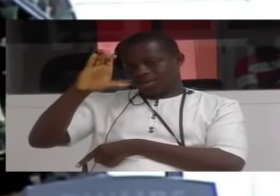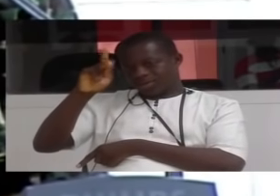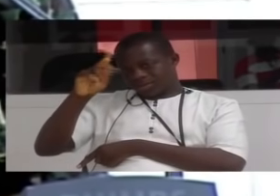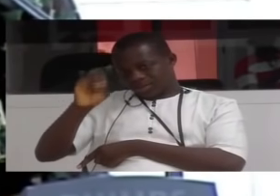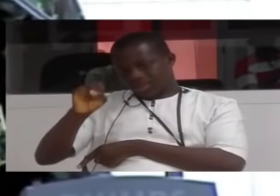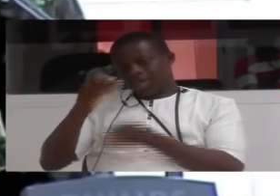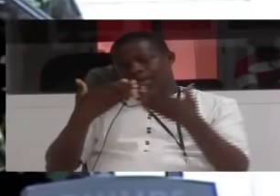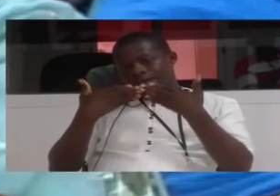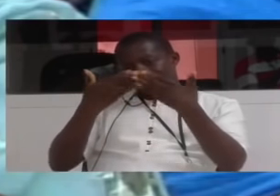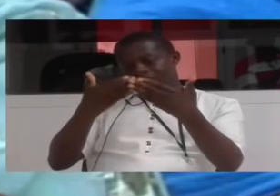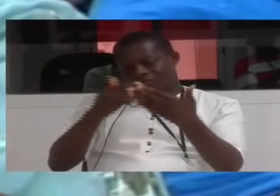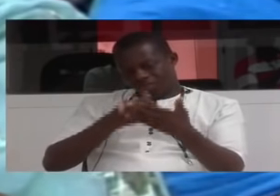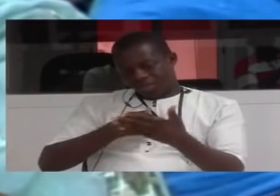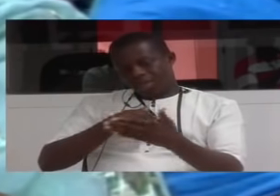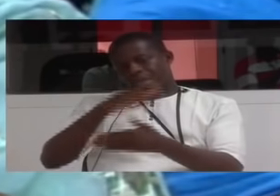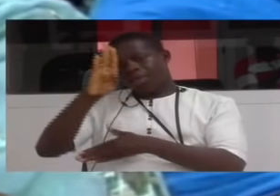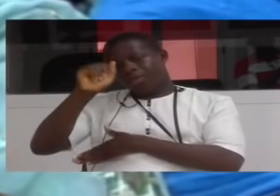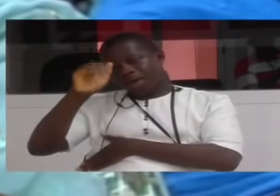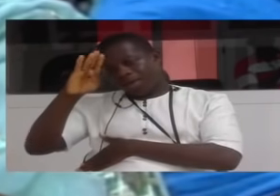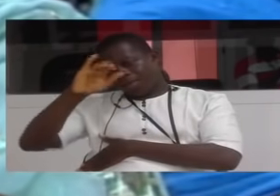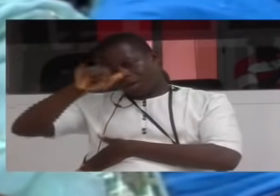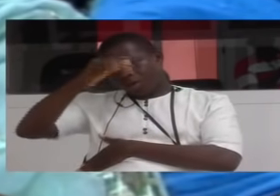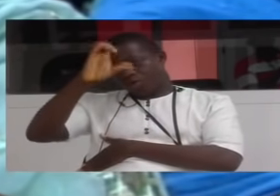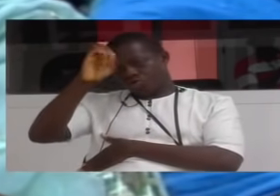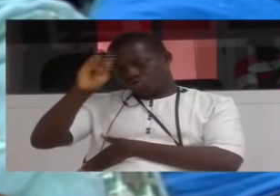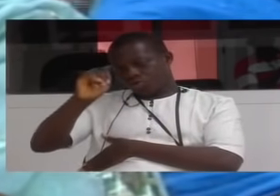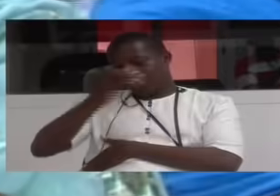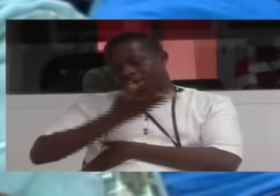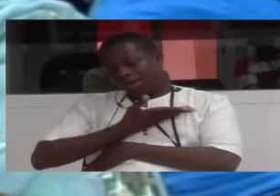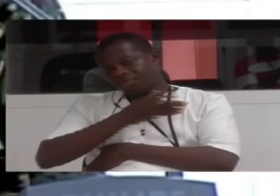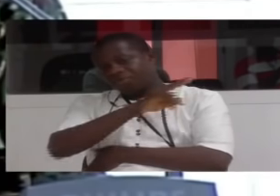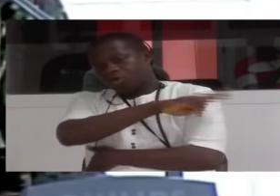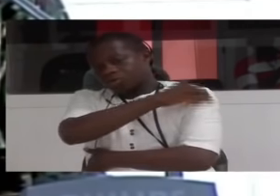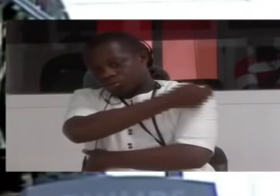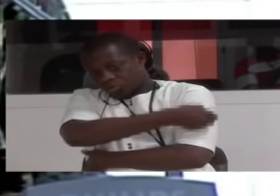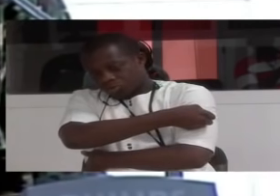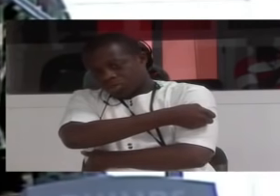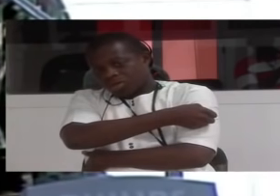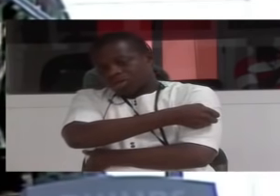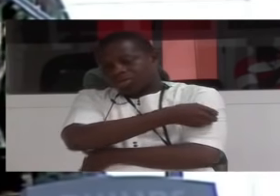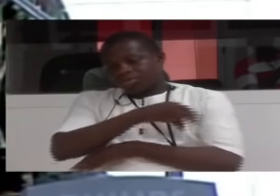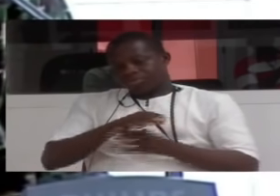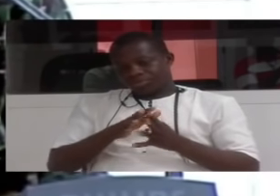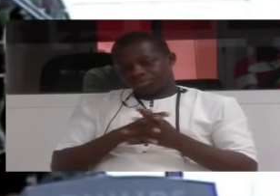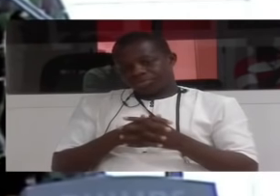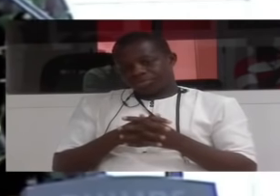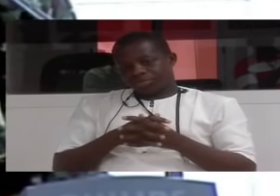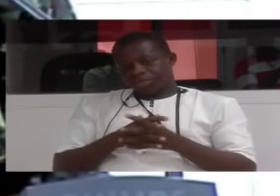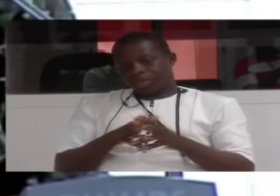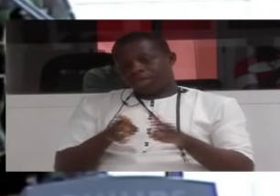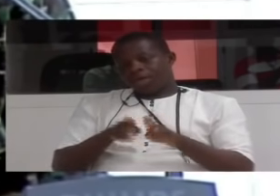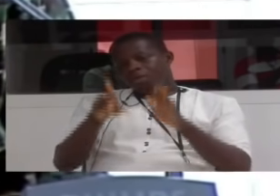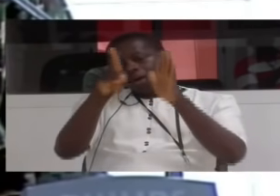Royal Victoria Hospital. He said to me Baba Diop is being admitted at the hospital, the Royal Victoria Teaching Hospital. Private